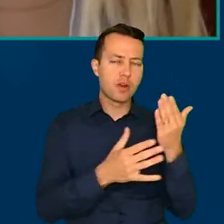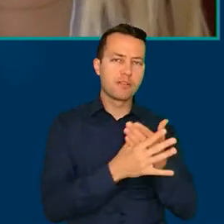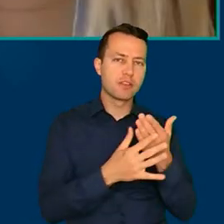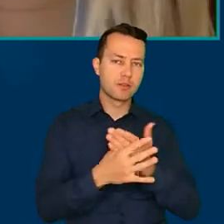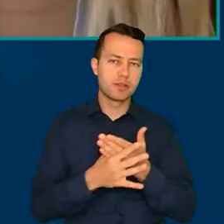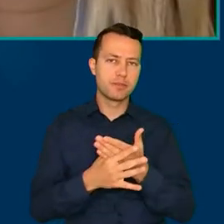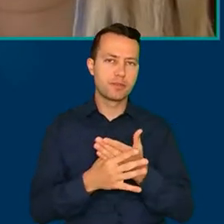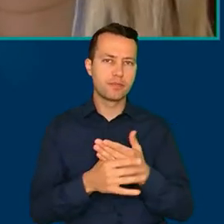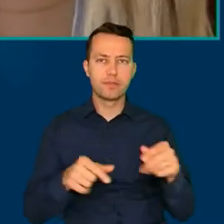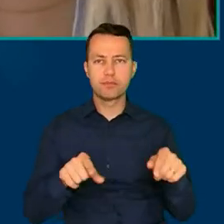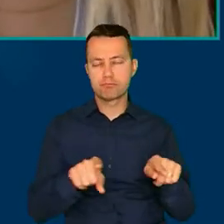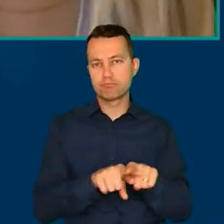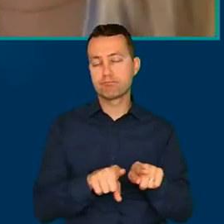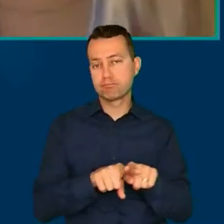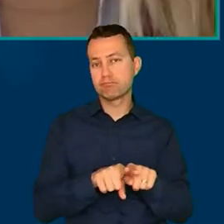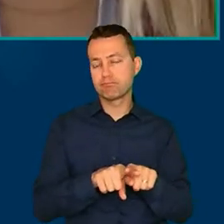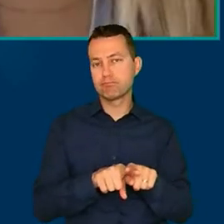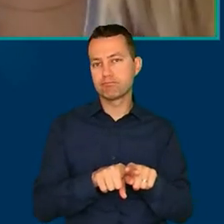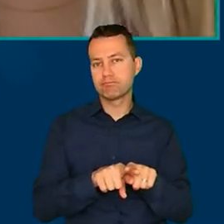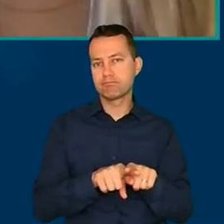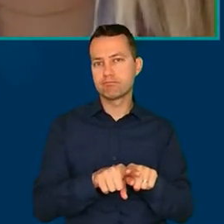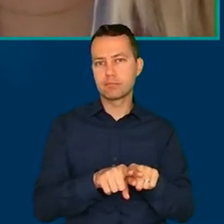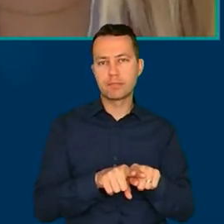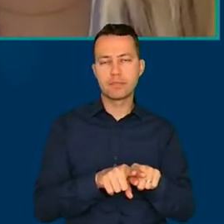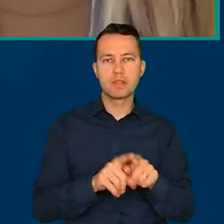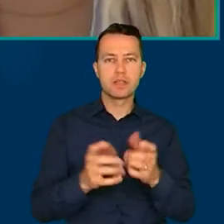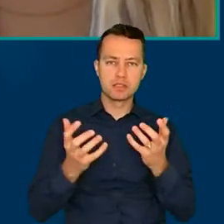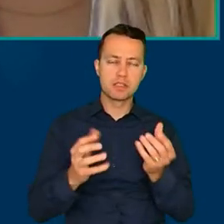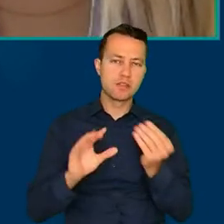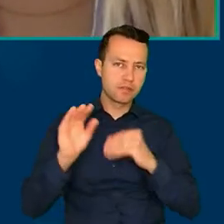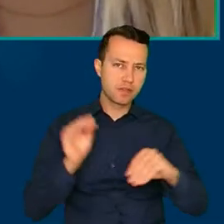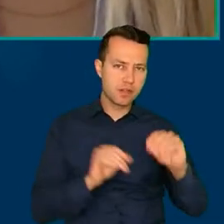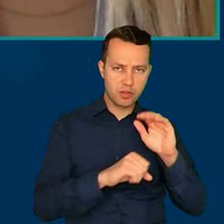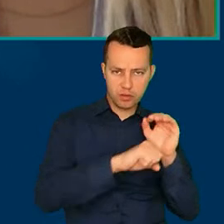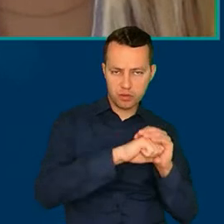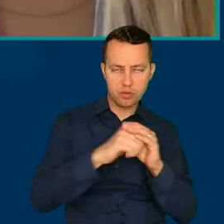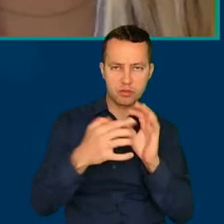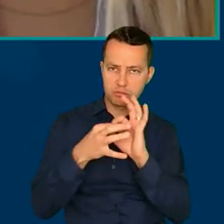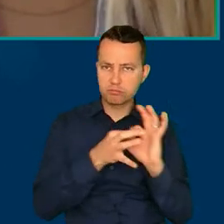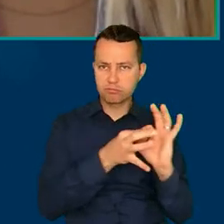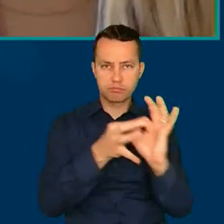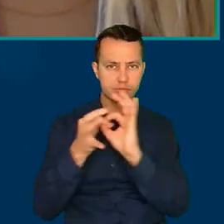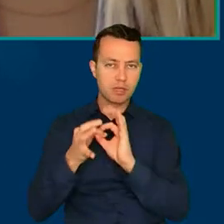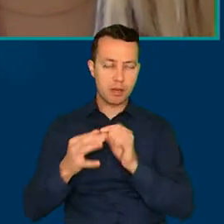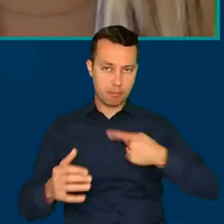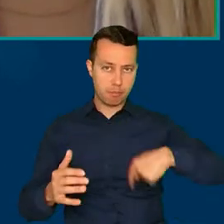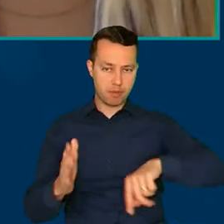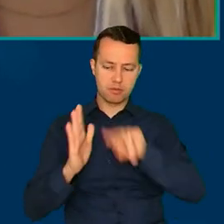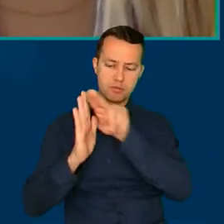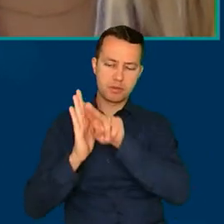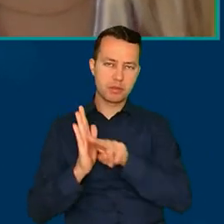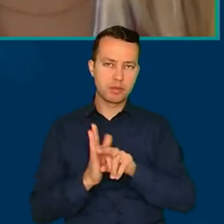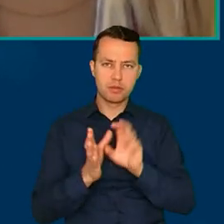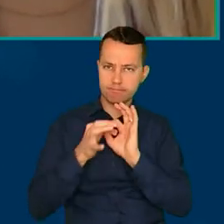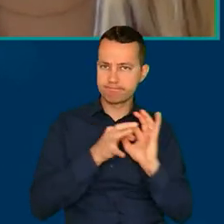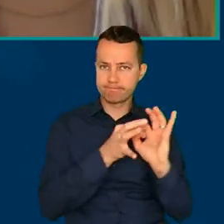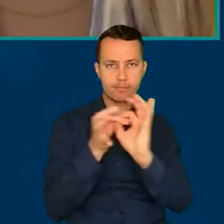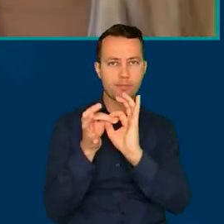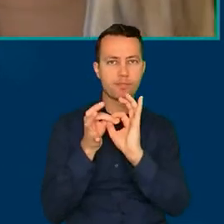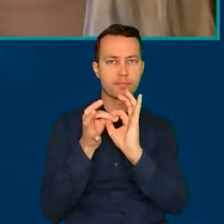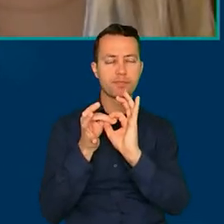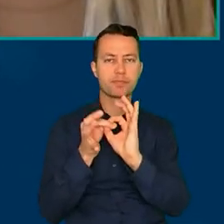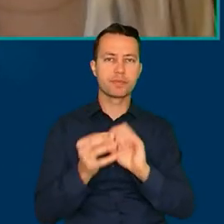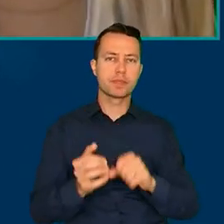This is to avoid a proliferation of non-aligned expectations for business or different types of